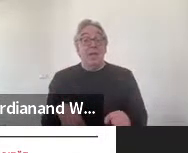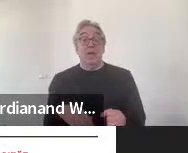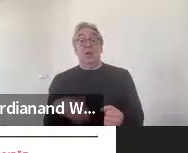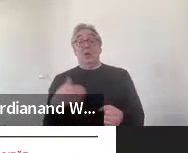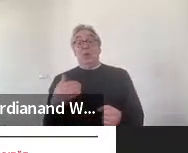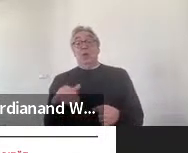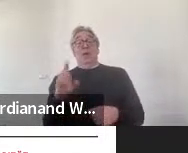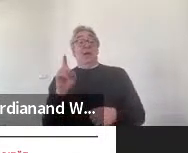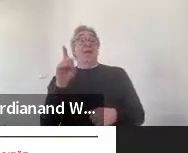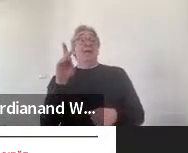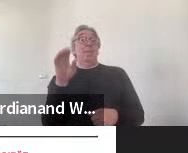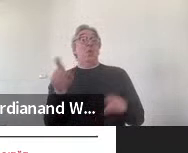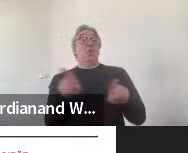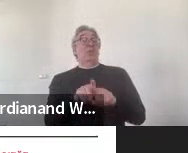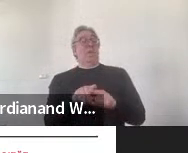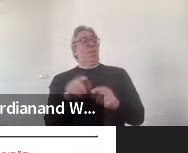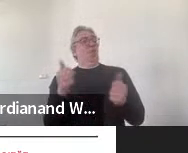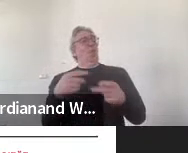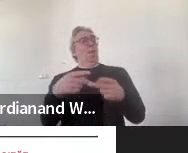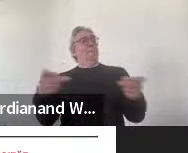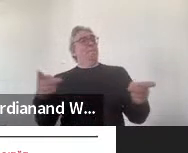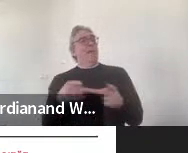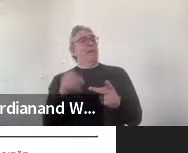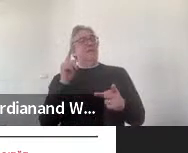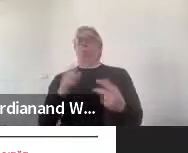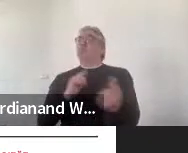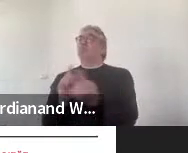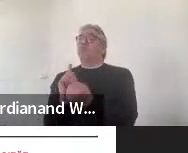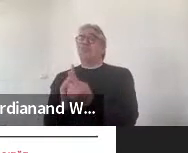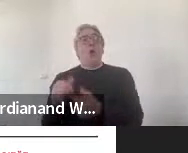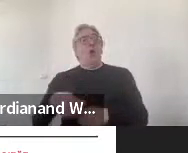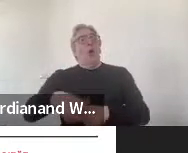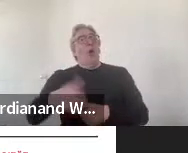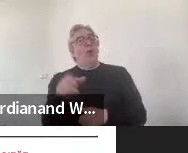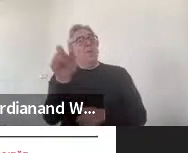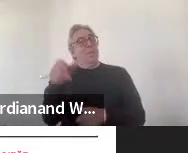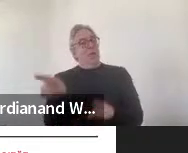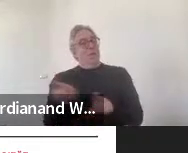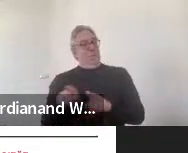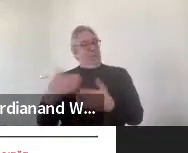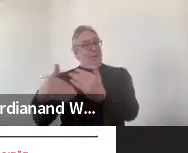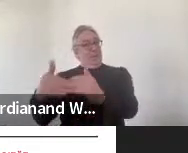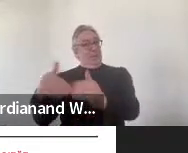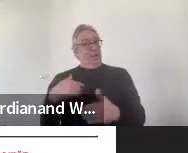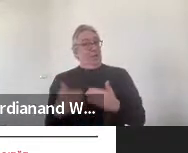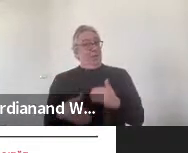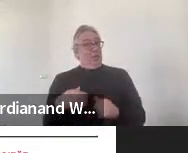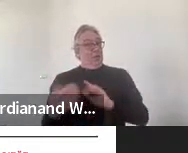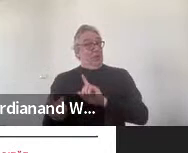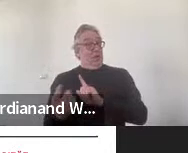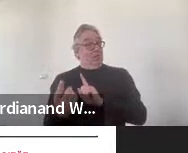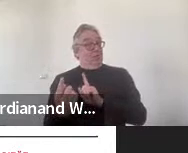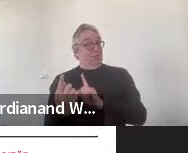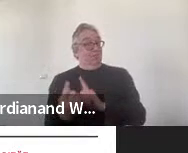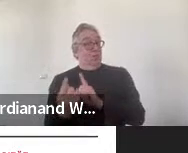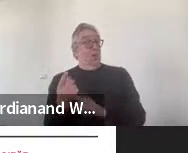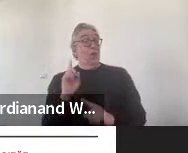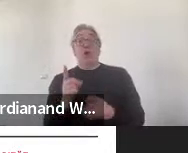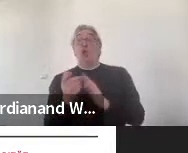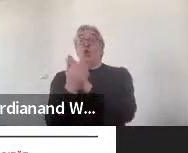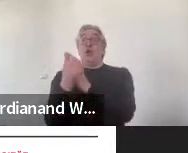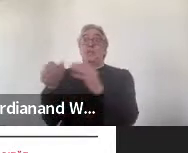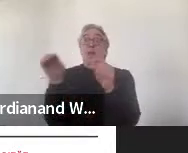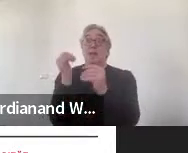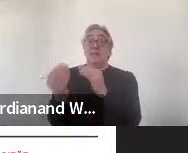also places of networking, of peer groups, but they also provide women with disability with access to skills training